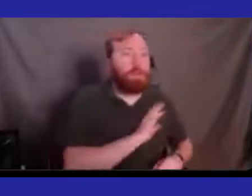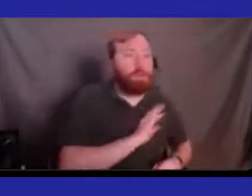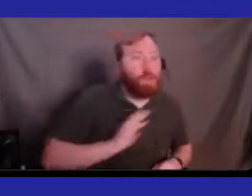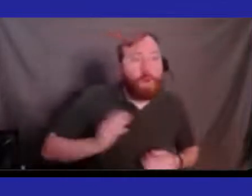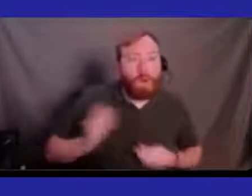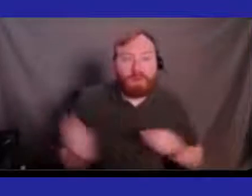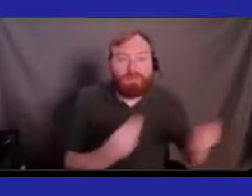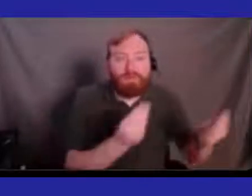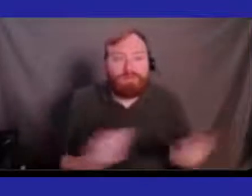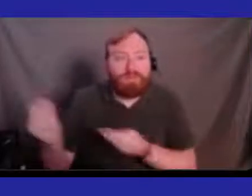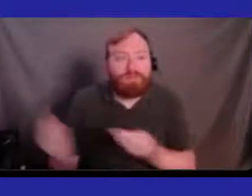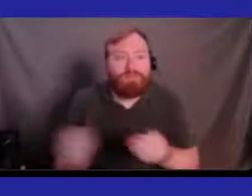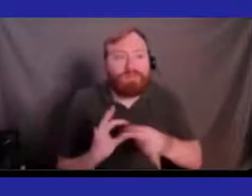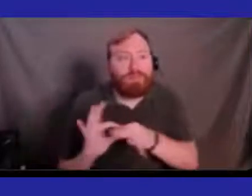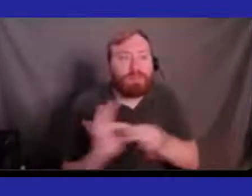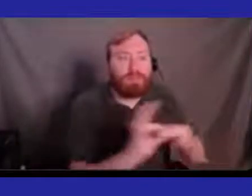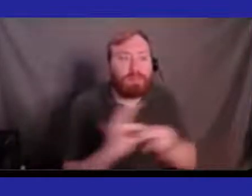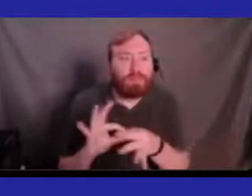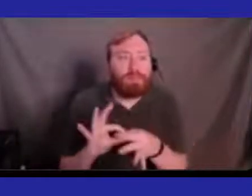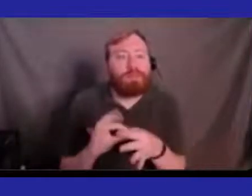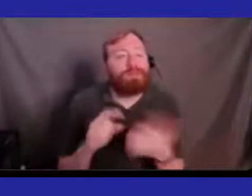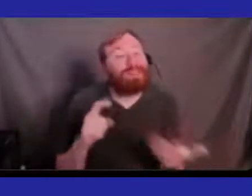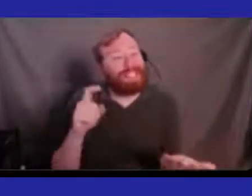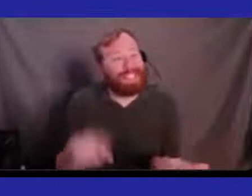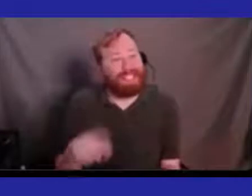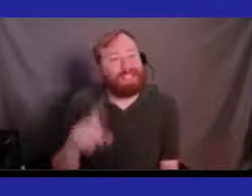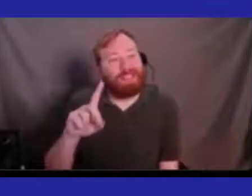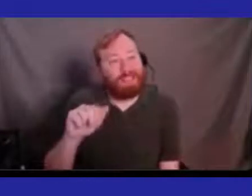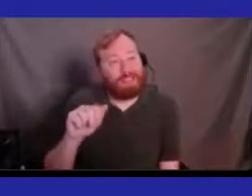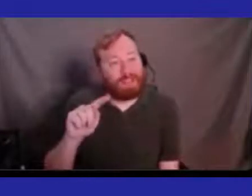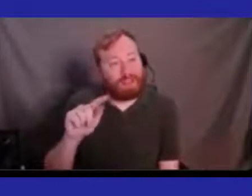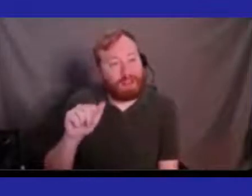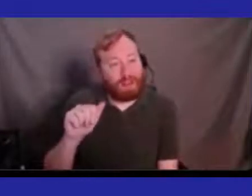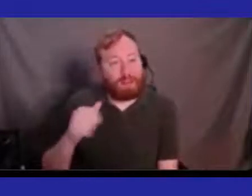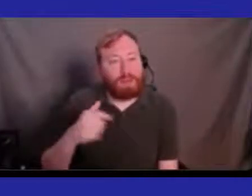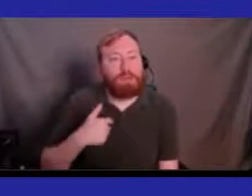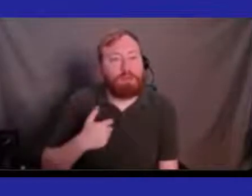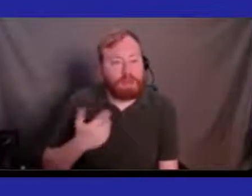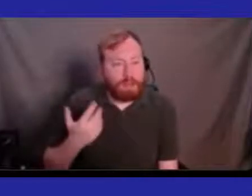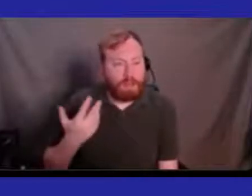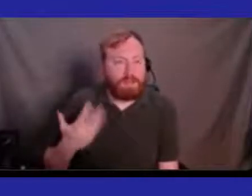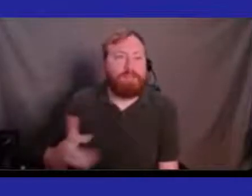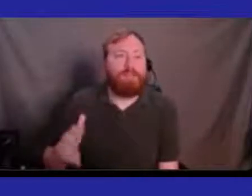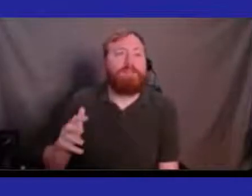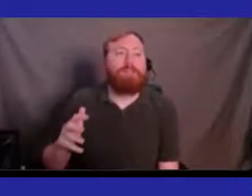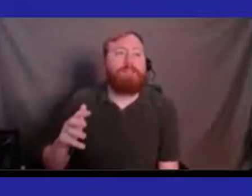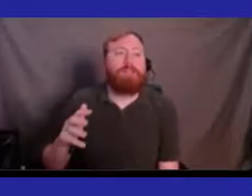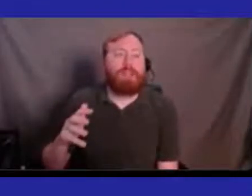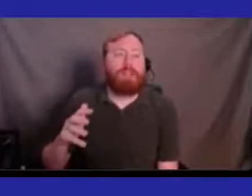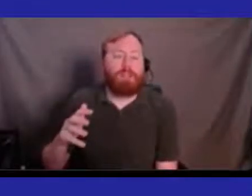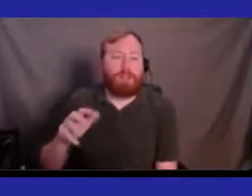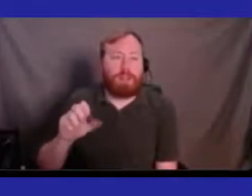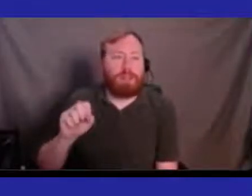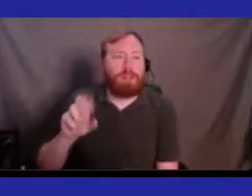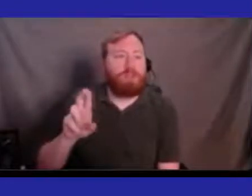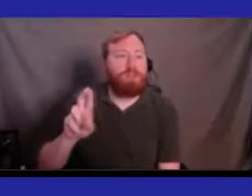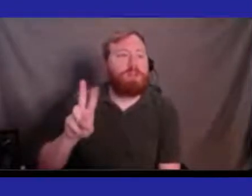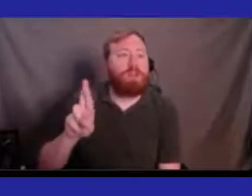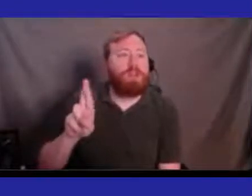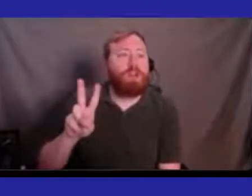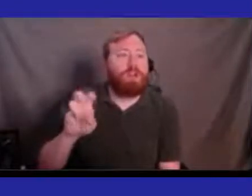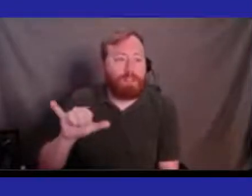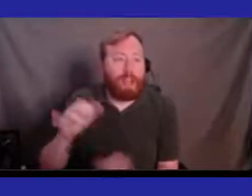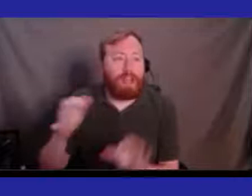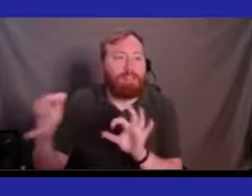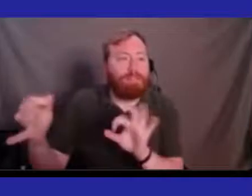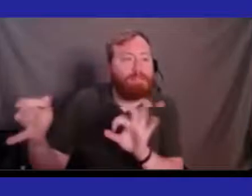data. So at this point in time, I've done a little survey, and it was really brought to me by a couple of CAB